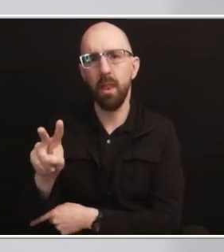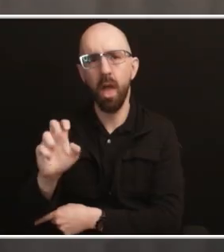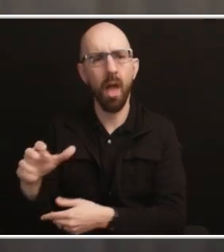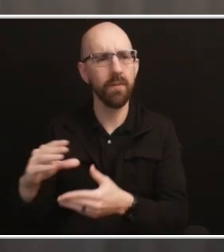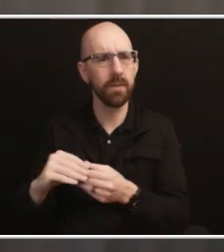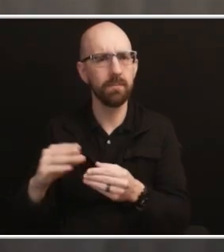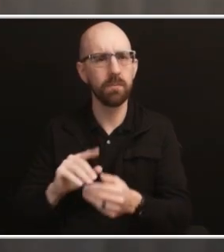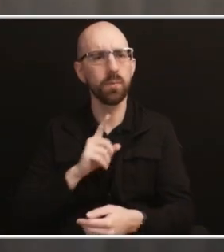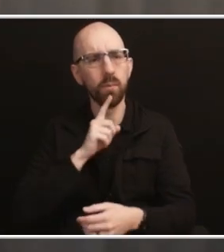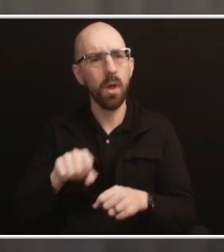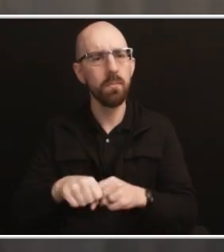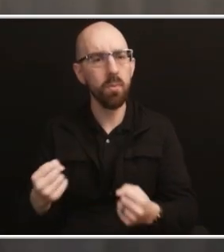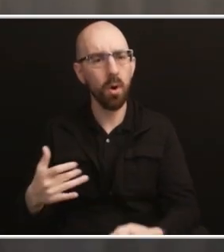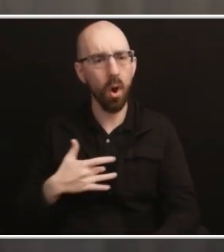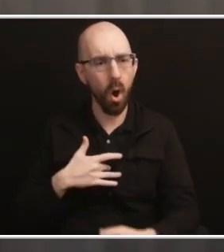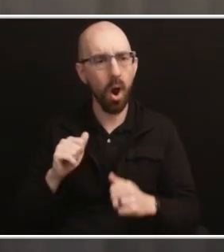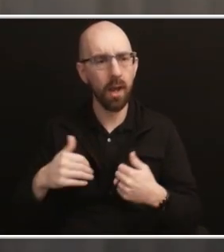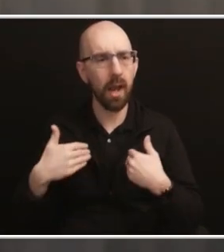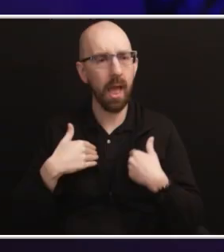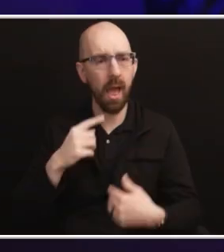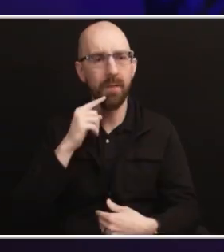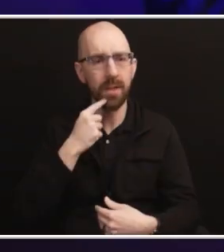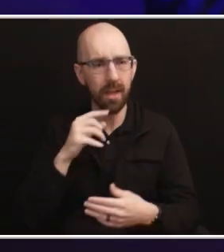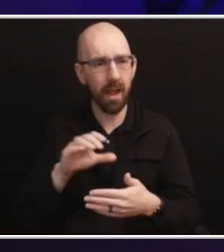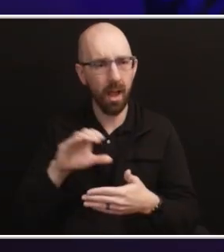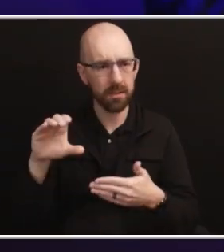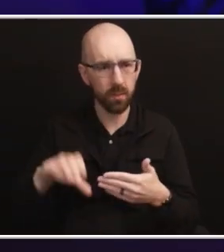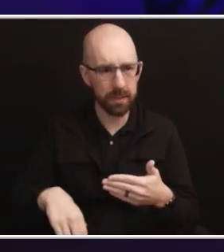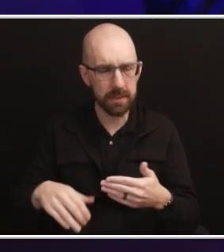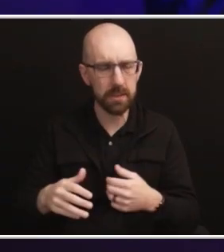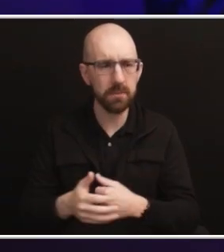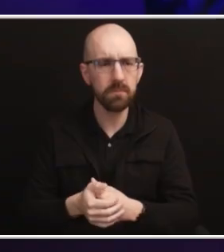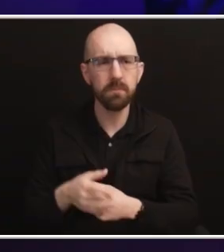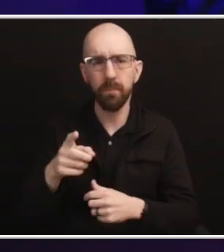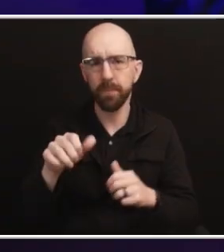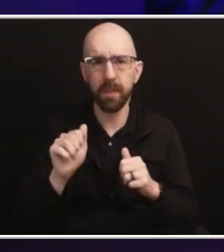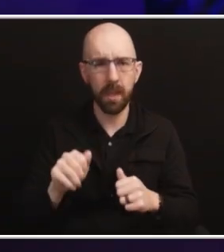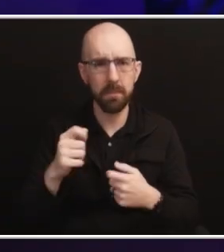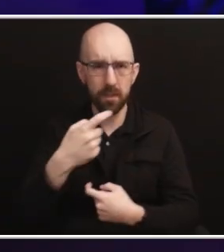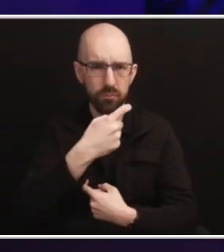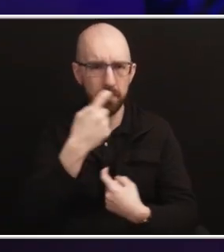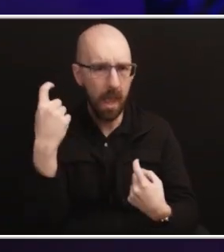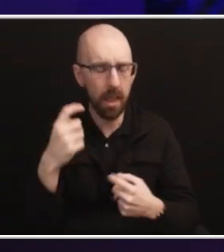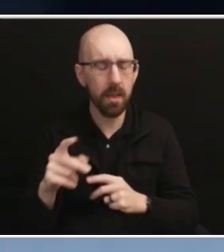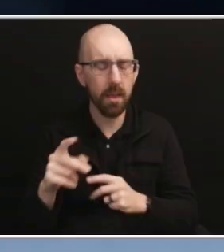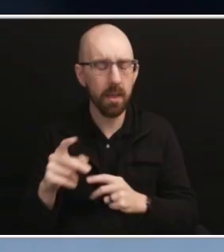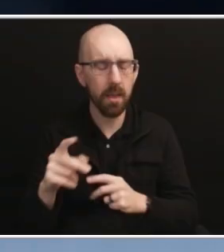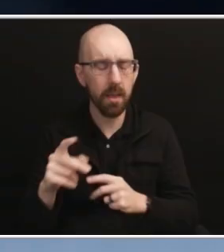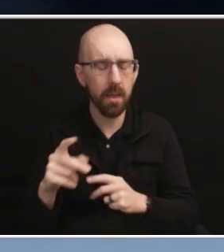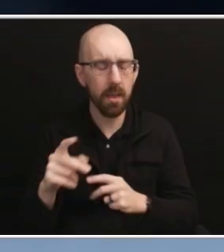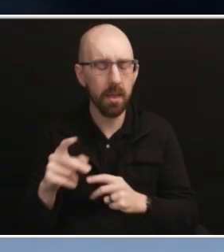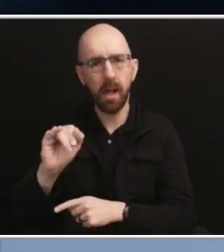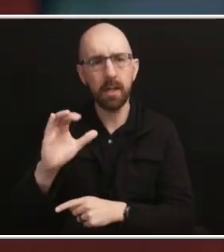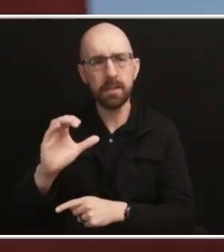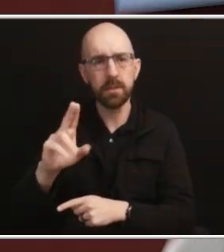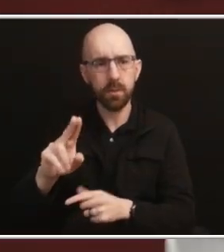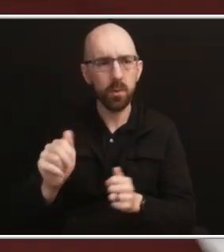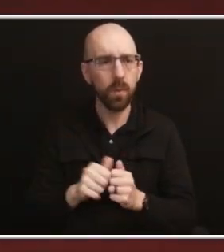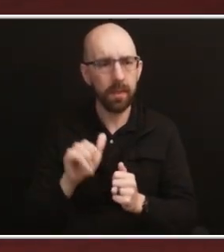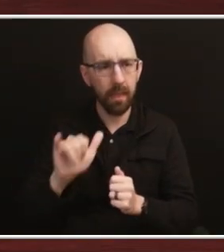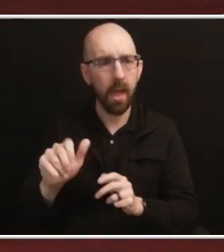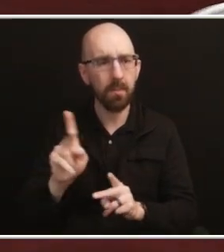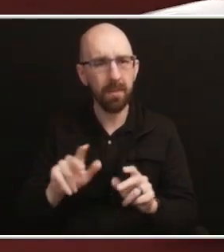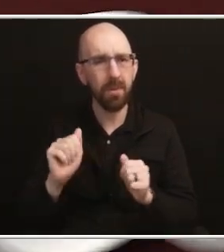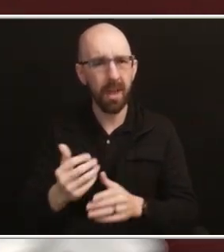heart can have devastating consequences. It can be quite traumatic, and people will end up in the ICU with this, and people can even die from this.